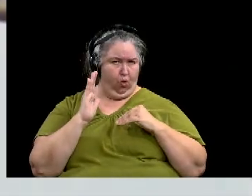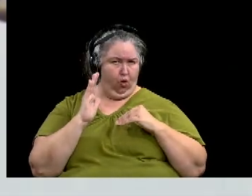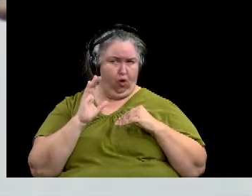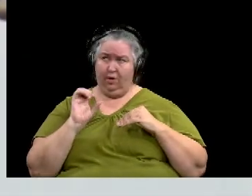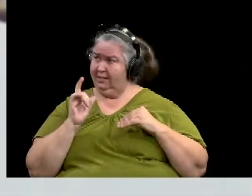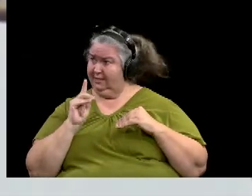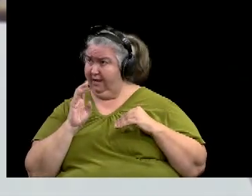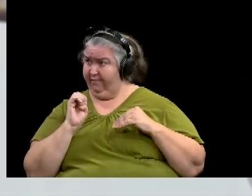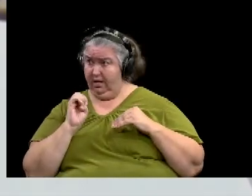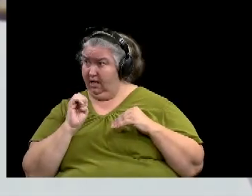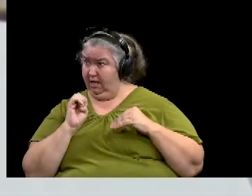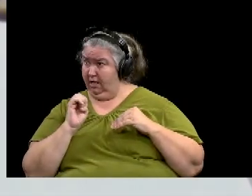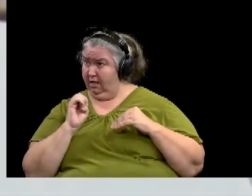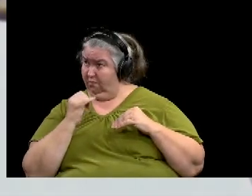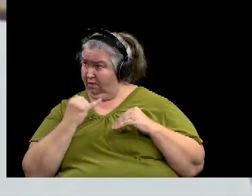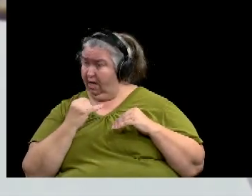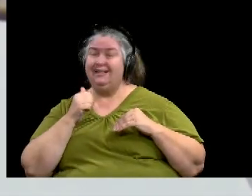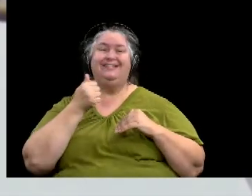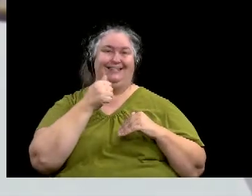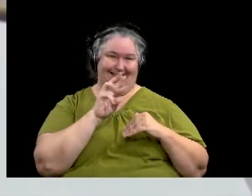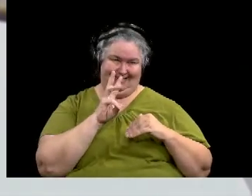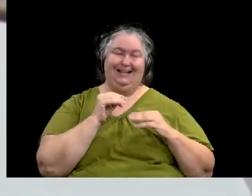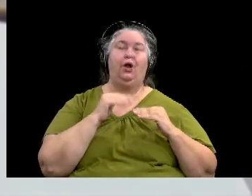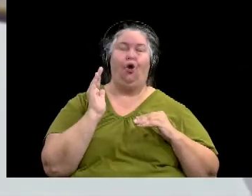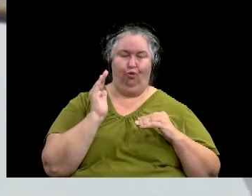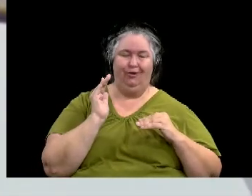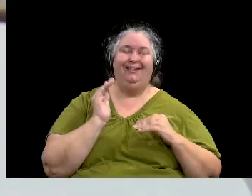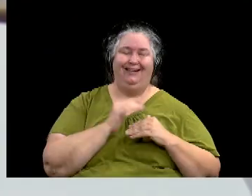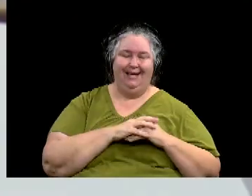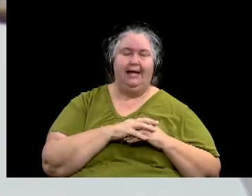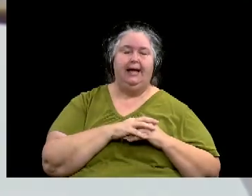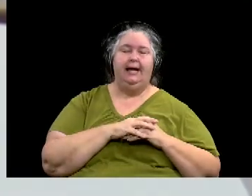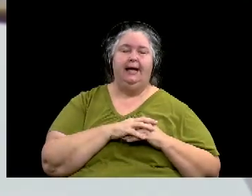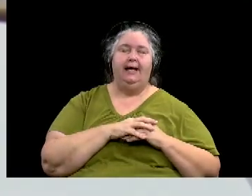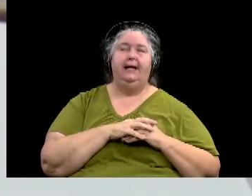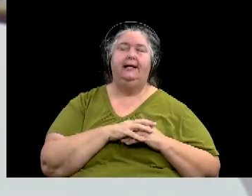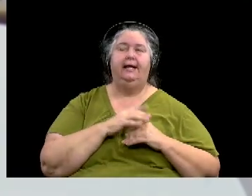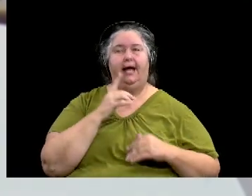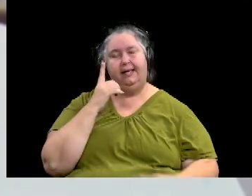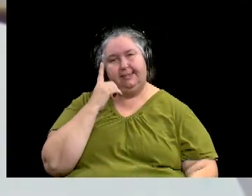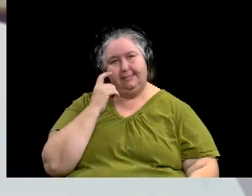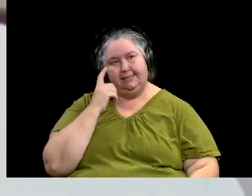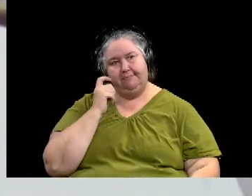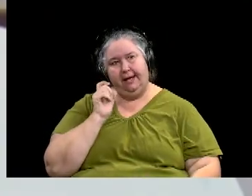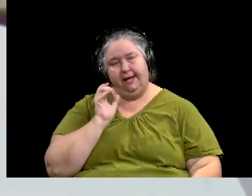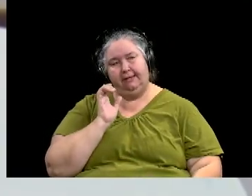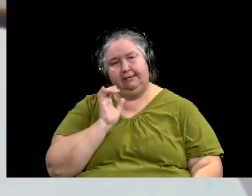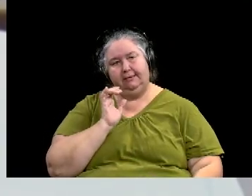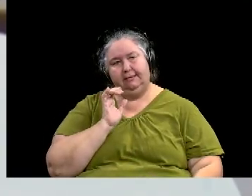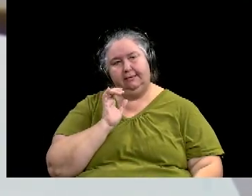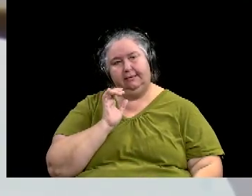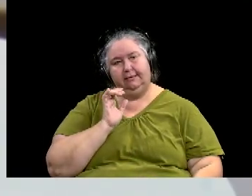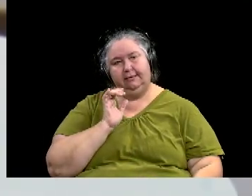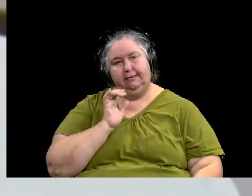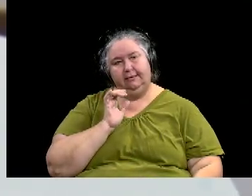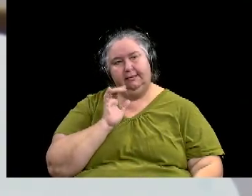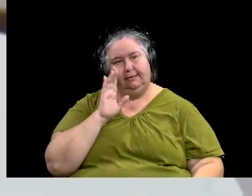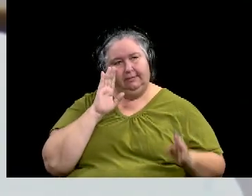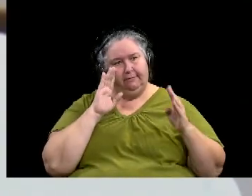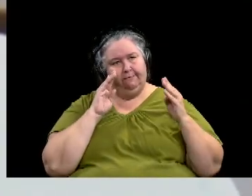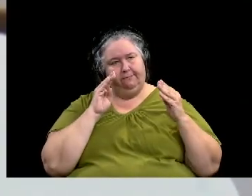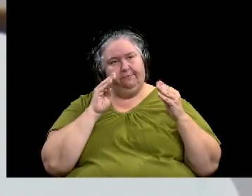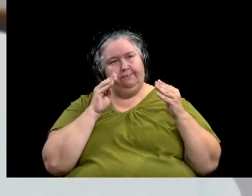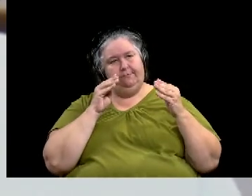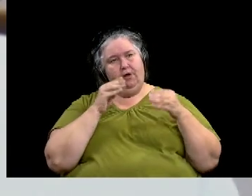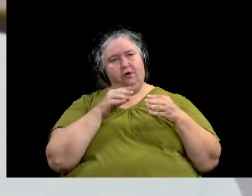older. So I suspect that is the focus of those vaccinations will be on teachers and